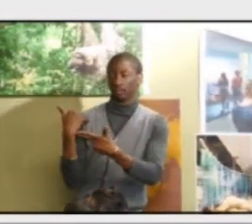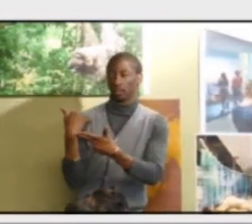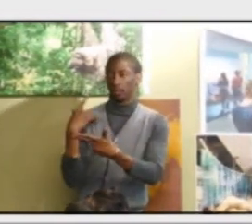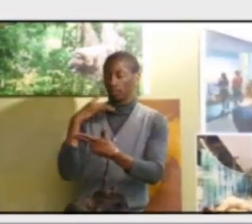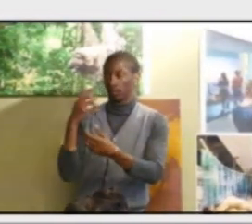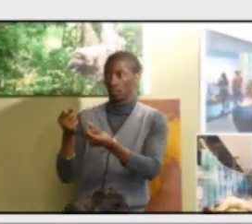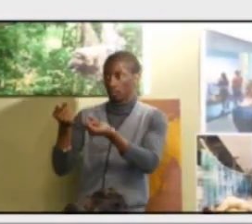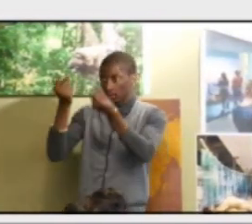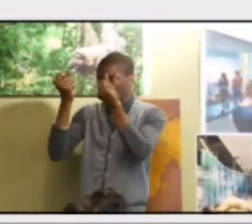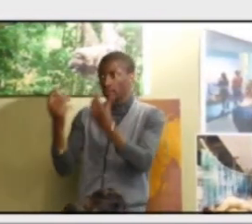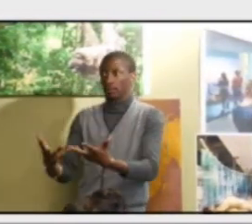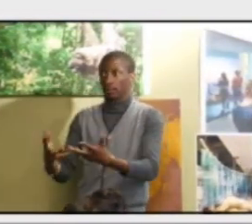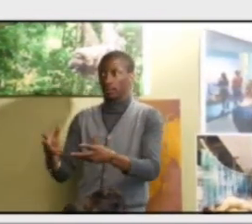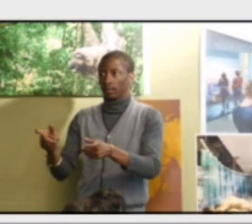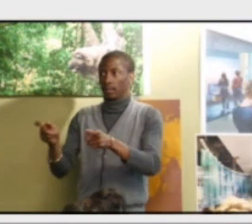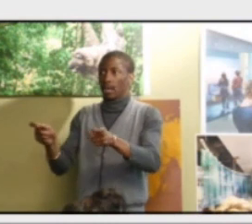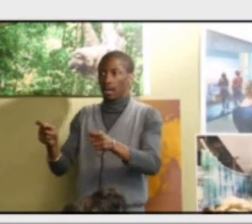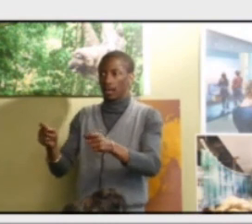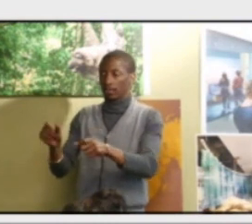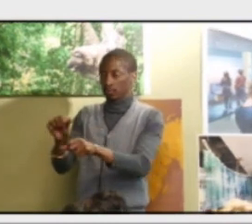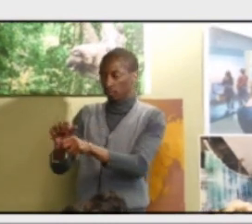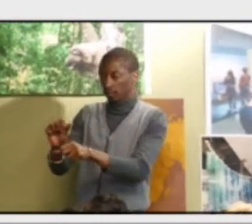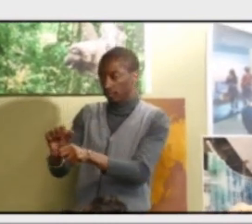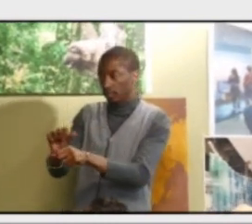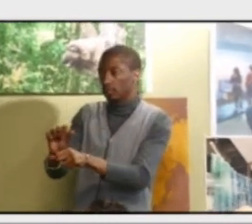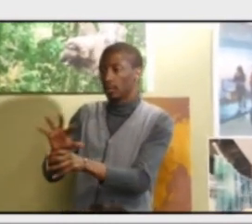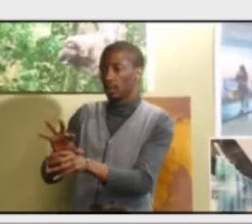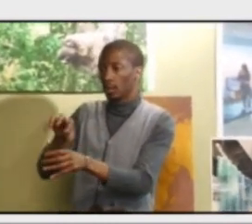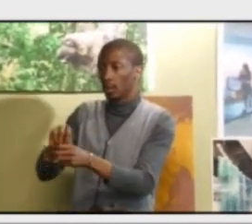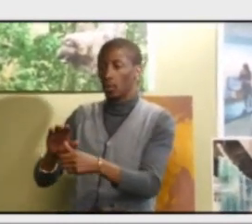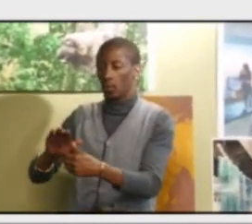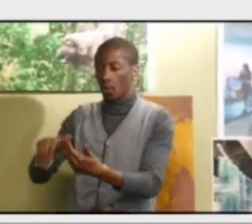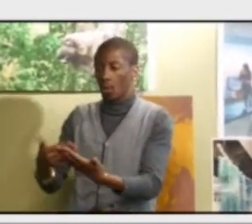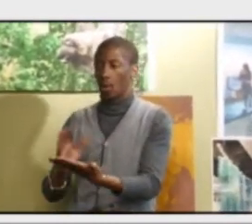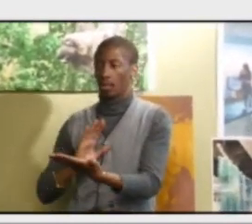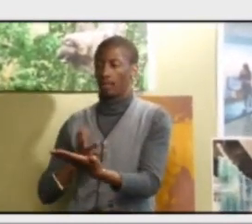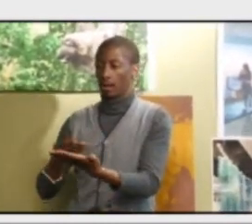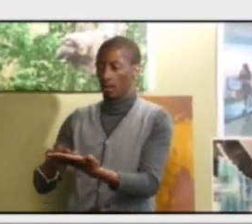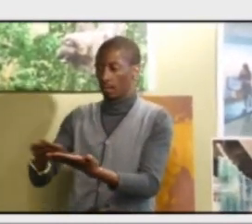of the administrative tasks, including all of our purchasing.